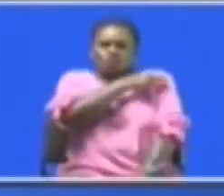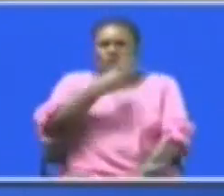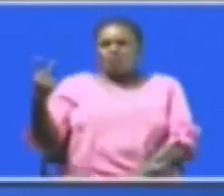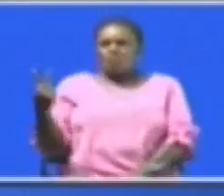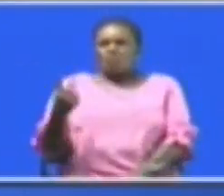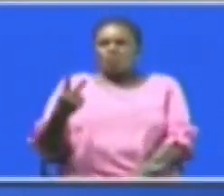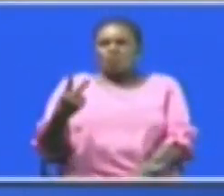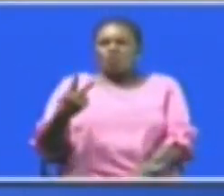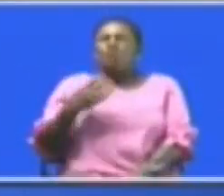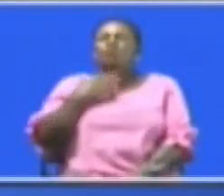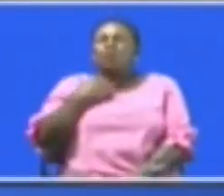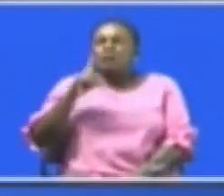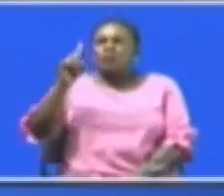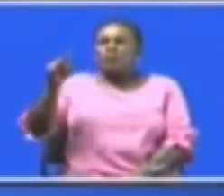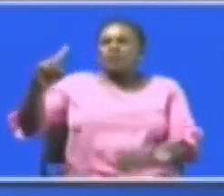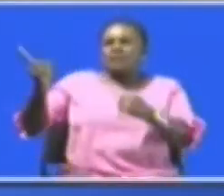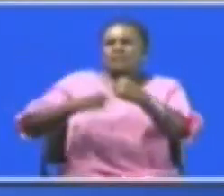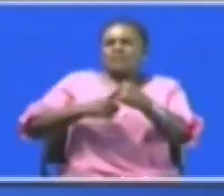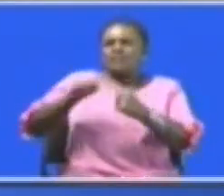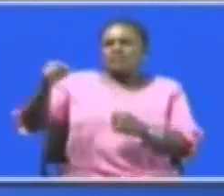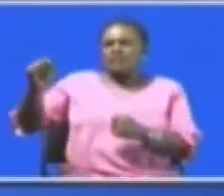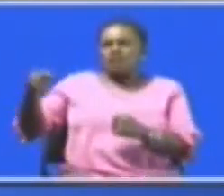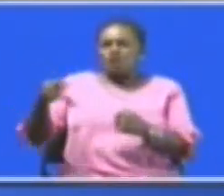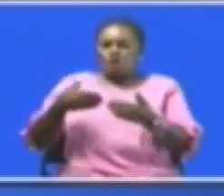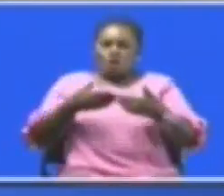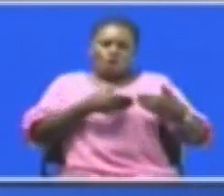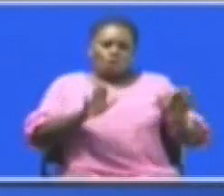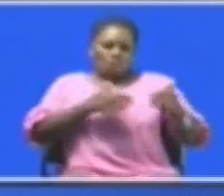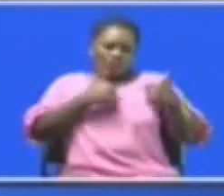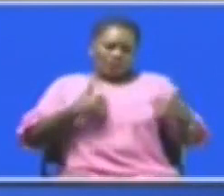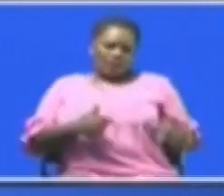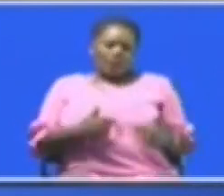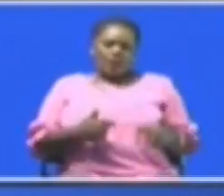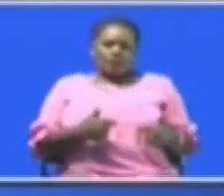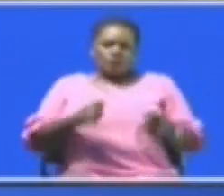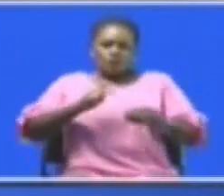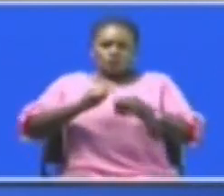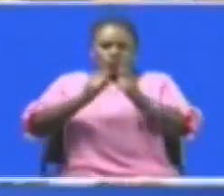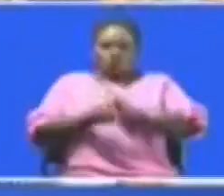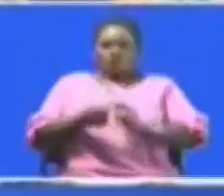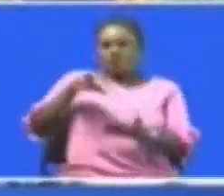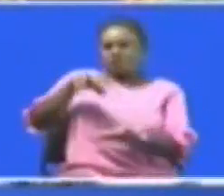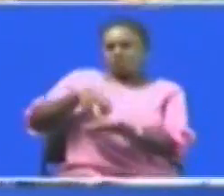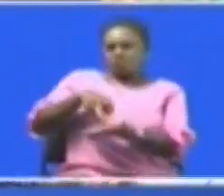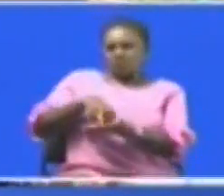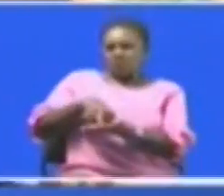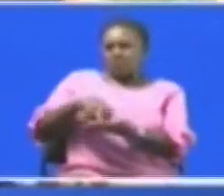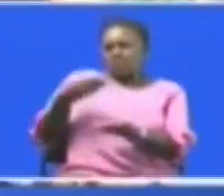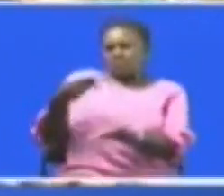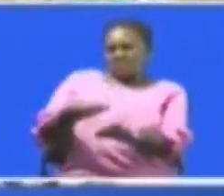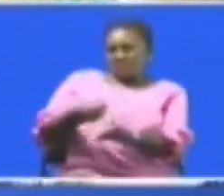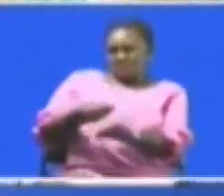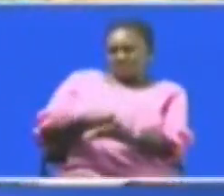couple needs to raise 1.6 million for the open heart surgery needed to rectify the condition. It's